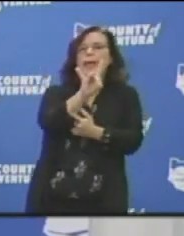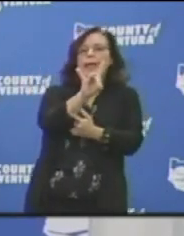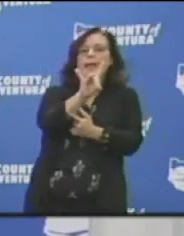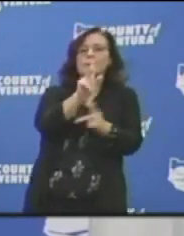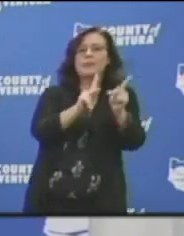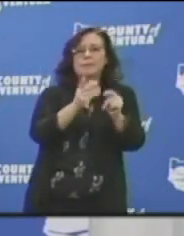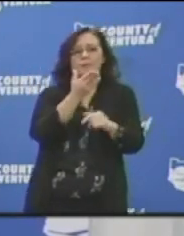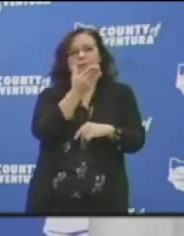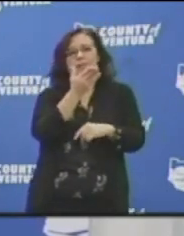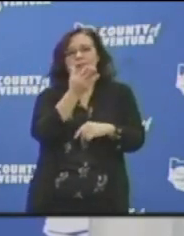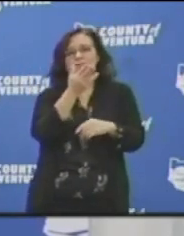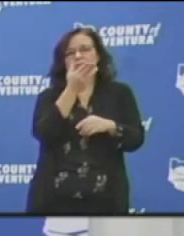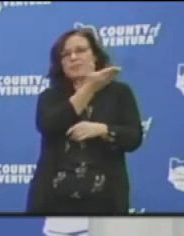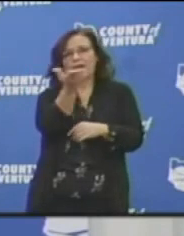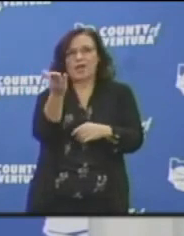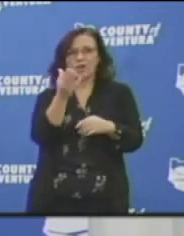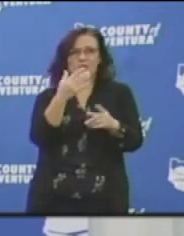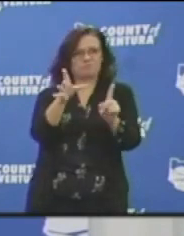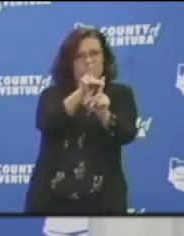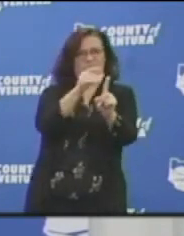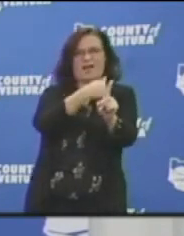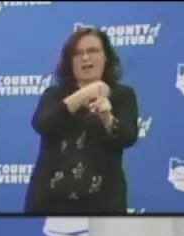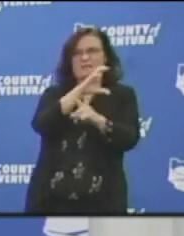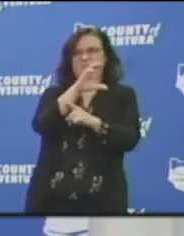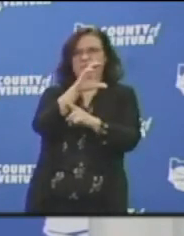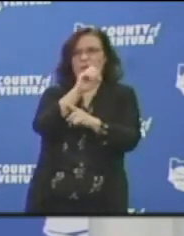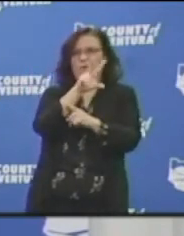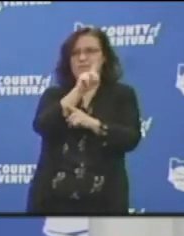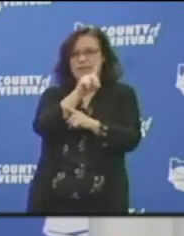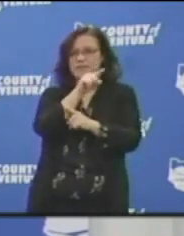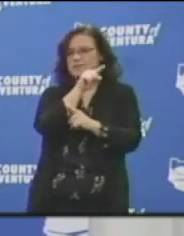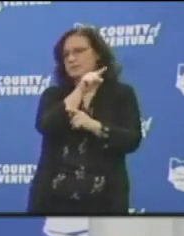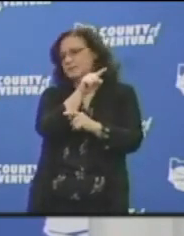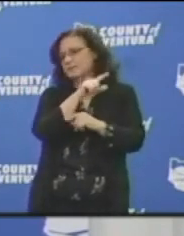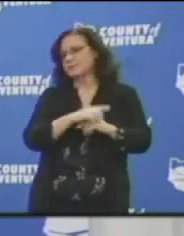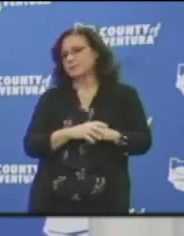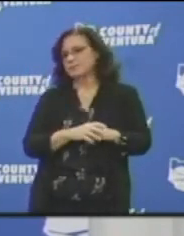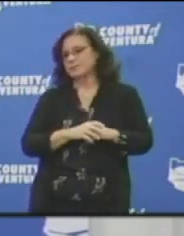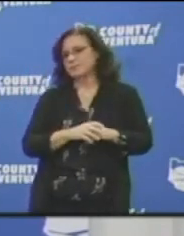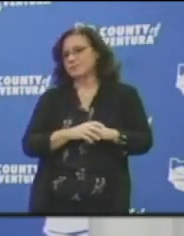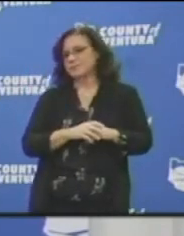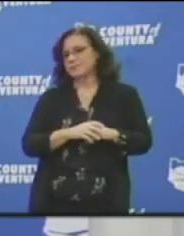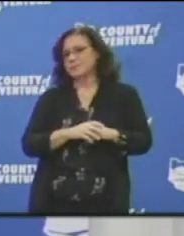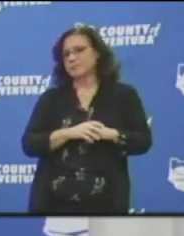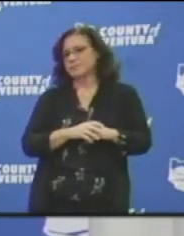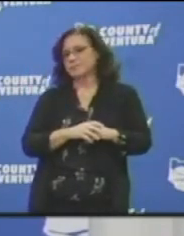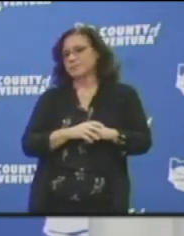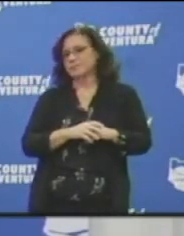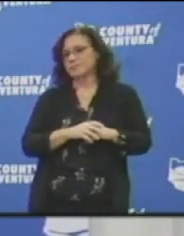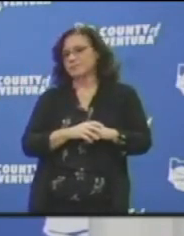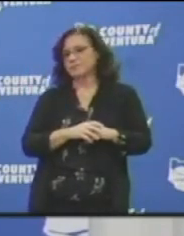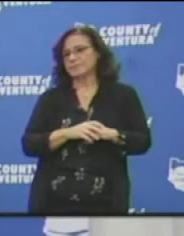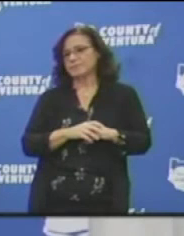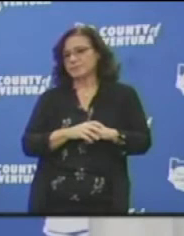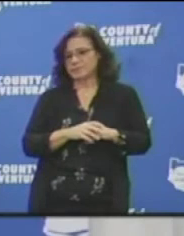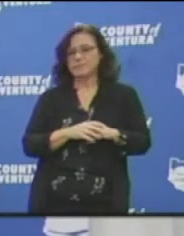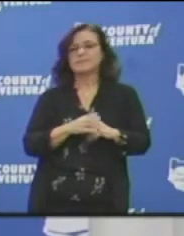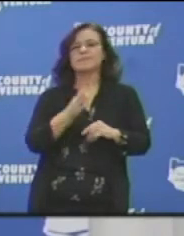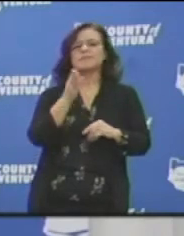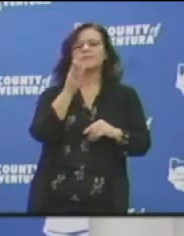Today, 375 of those 937 patients are in the hospital with